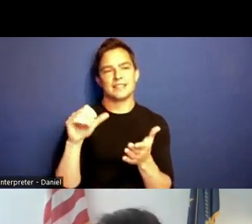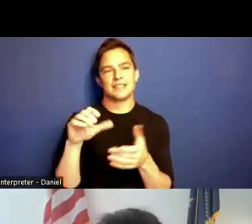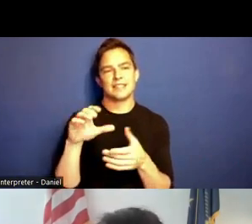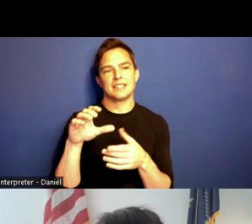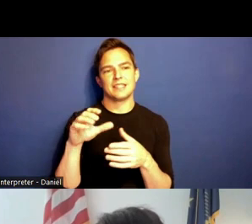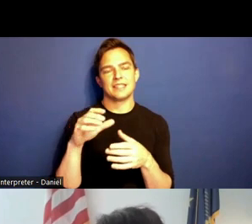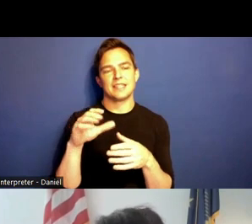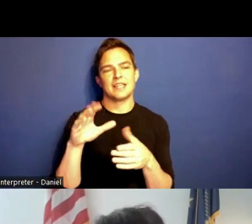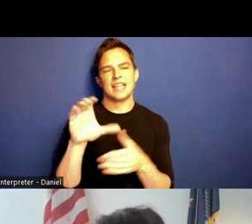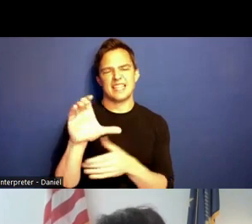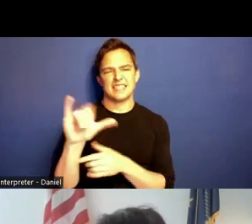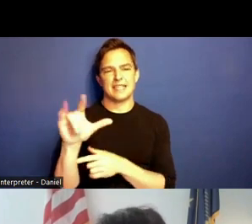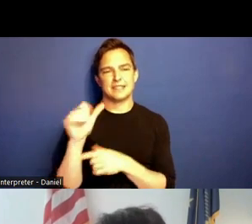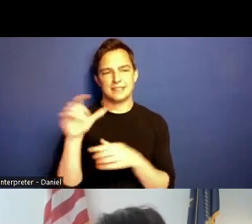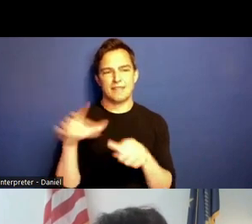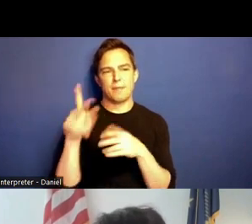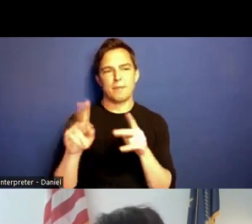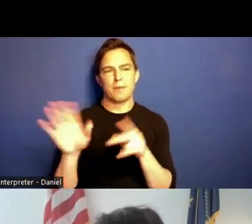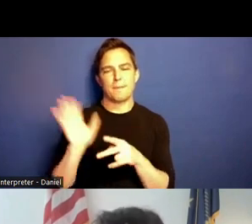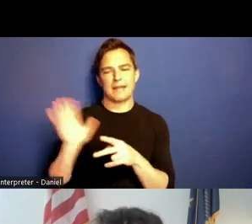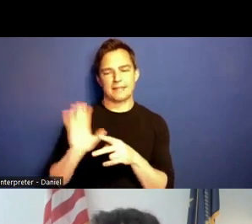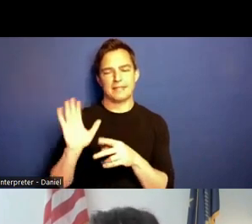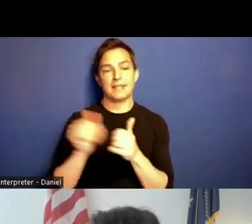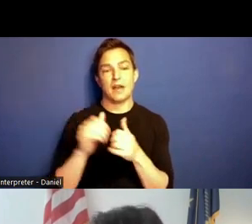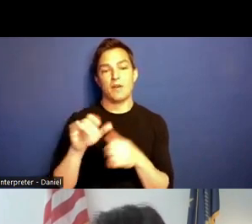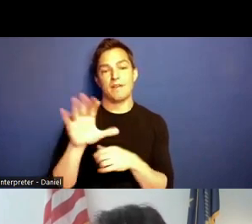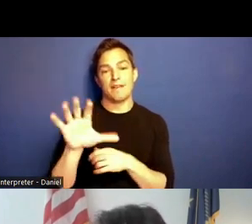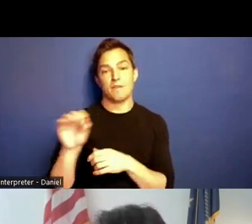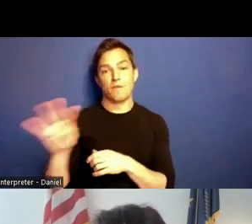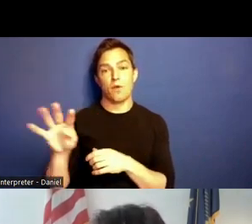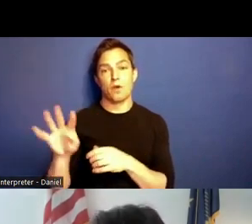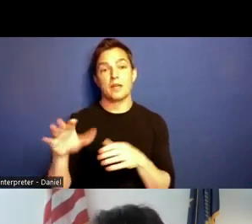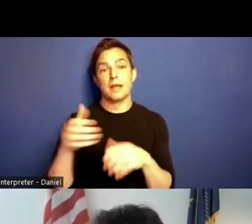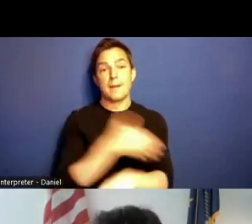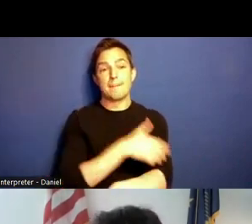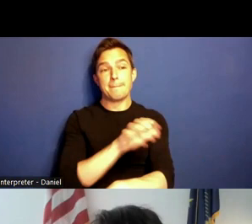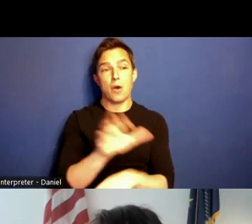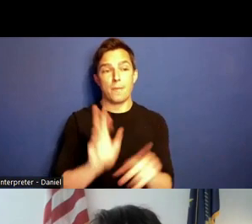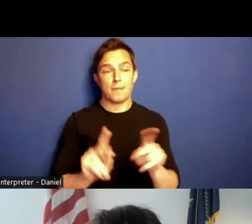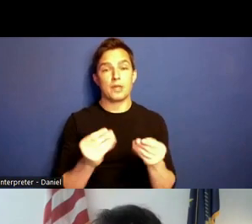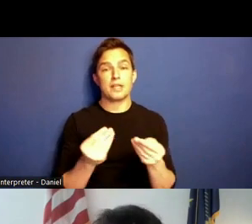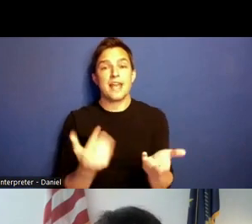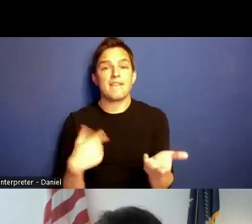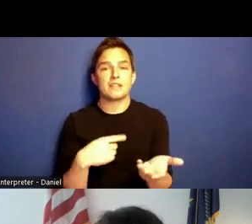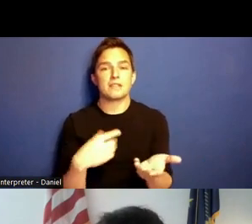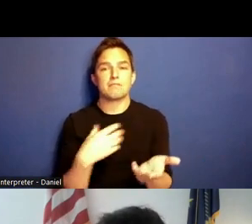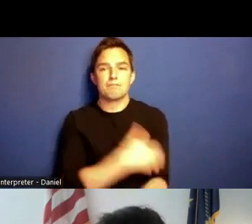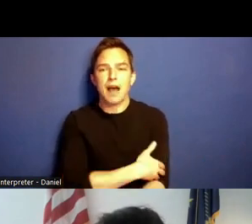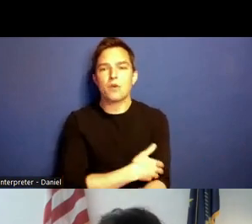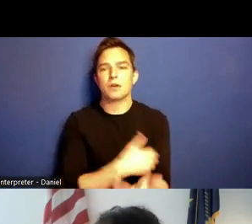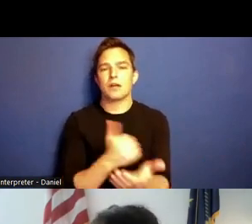be, and how 504 empowered people, gave us power, helped us believe,